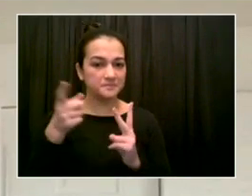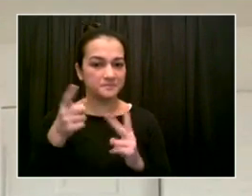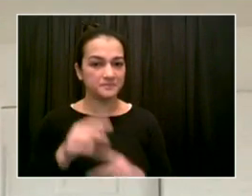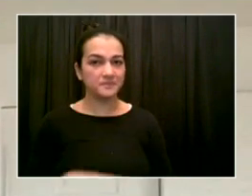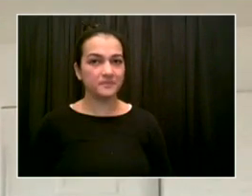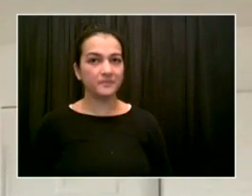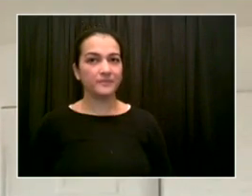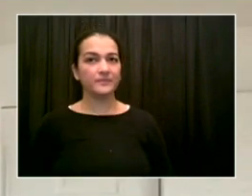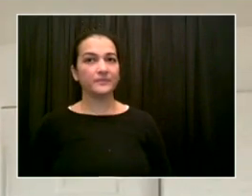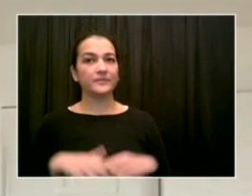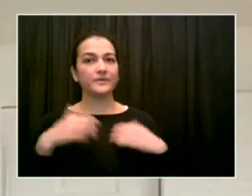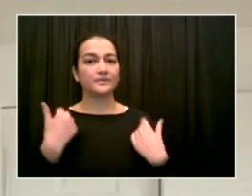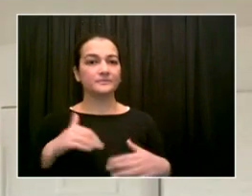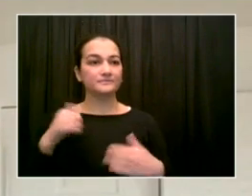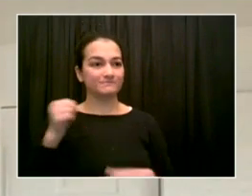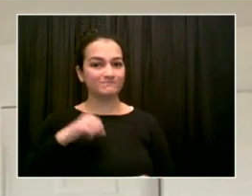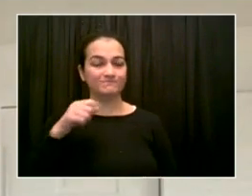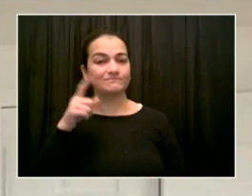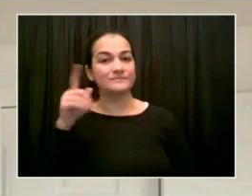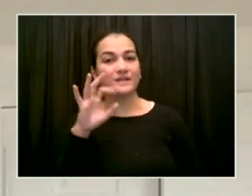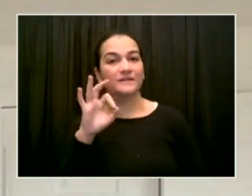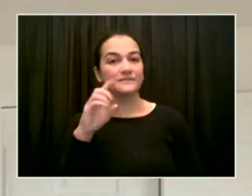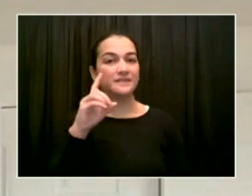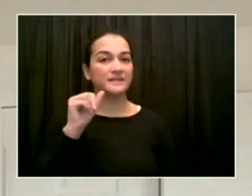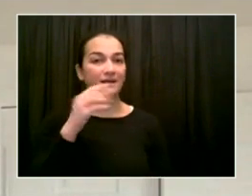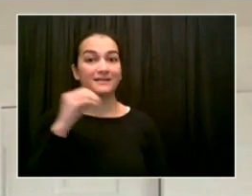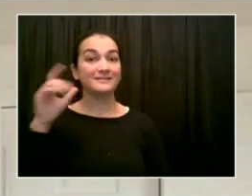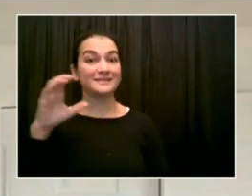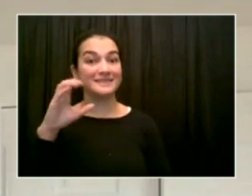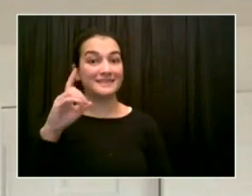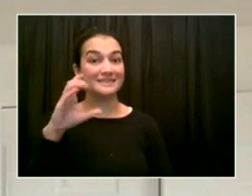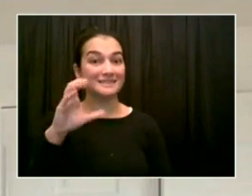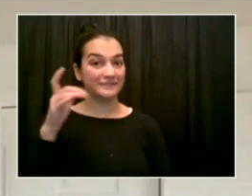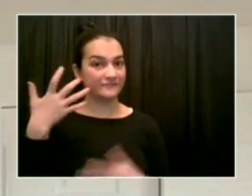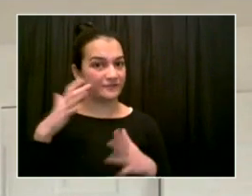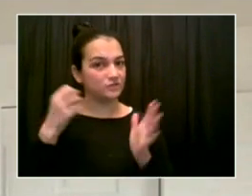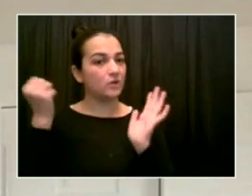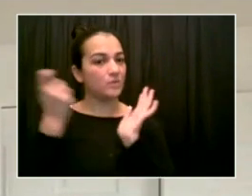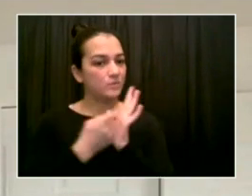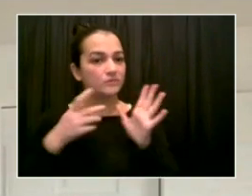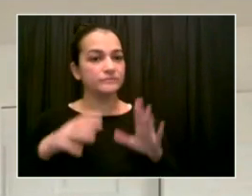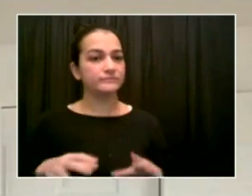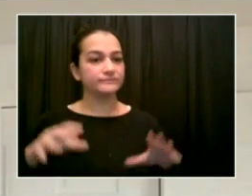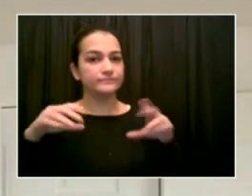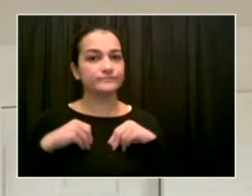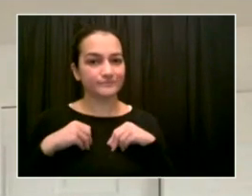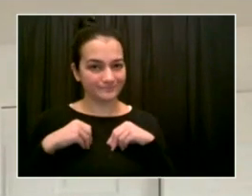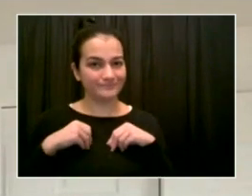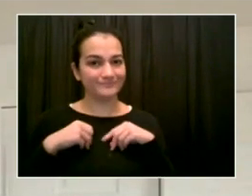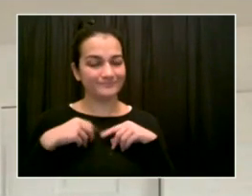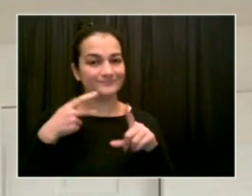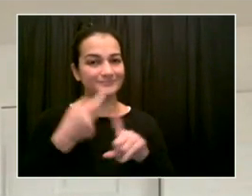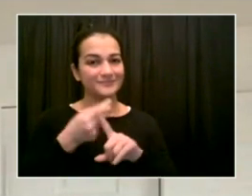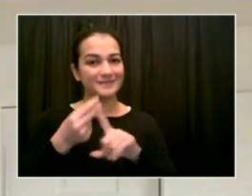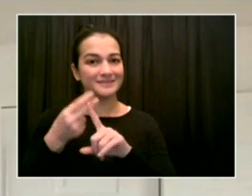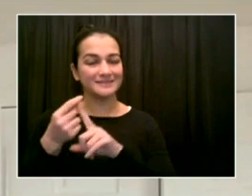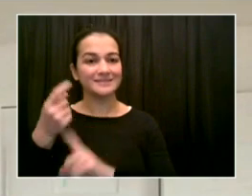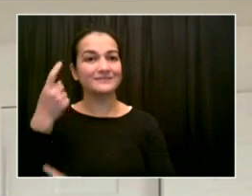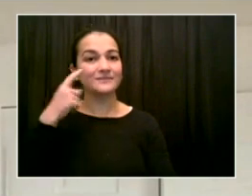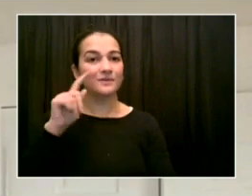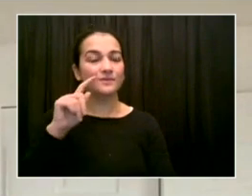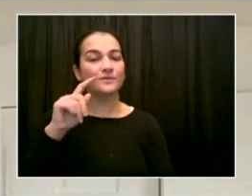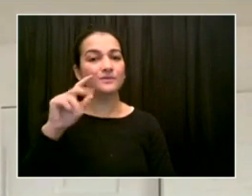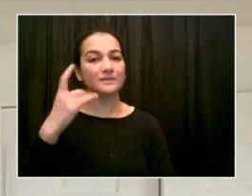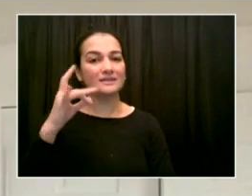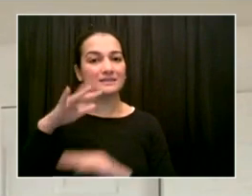week, boosters are now available to all New Yorkers aged 18 and older. And as we enter into the